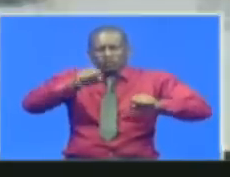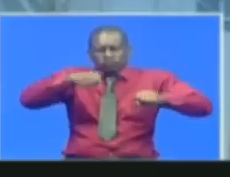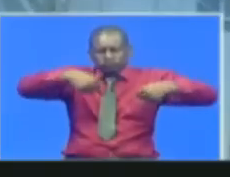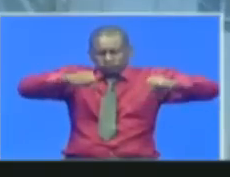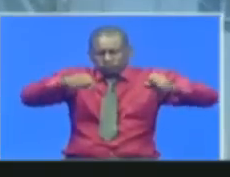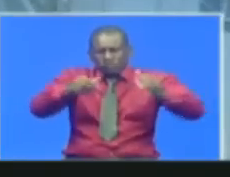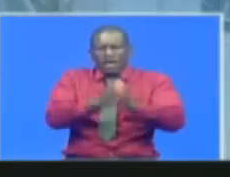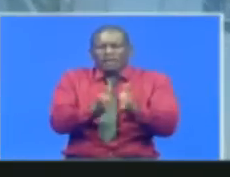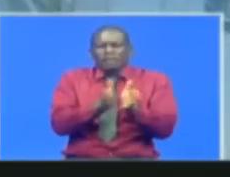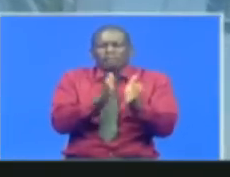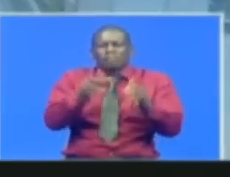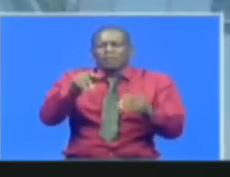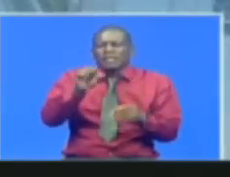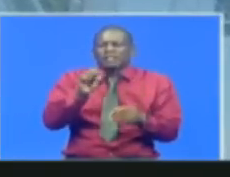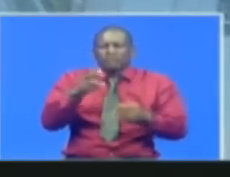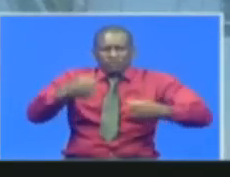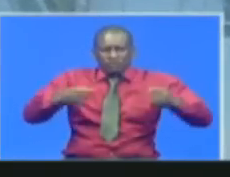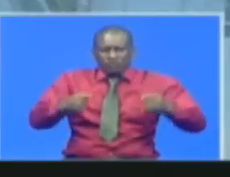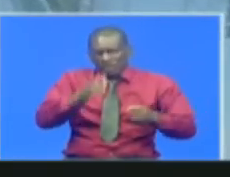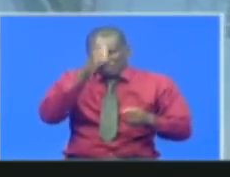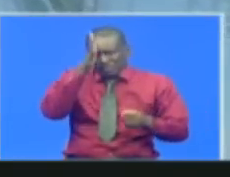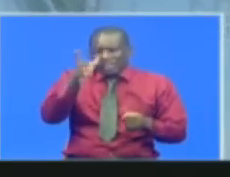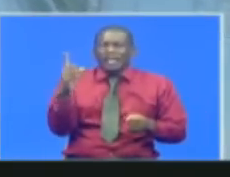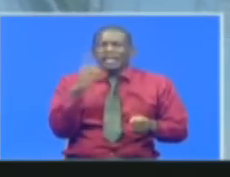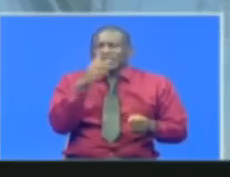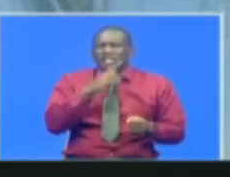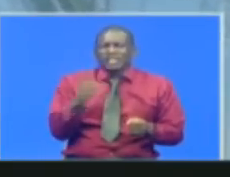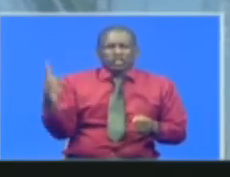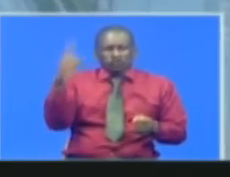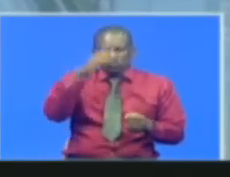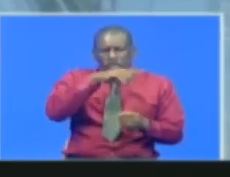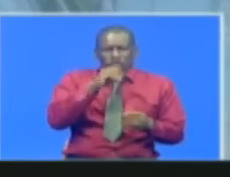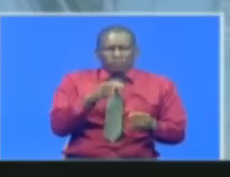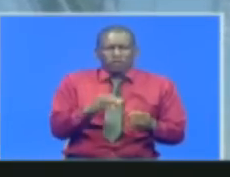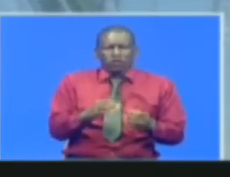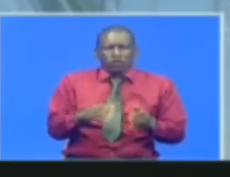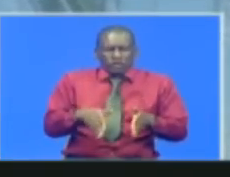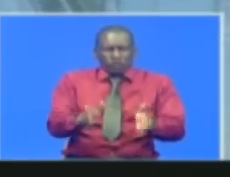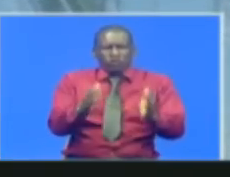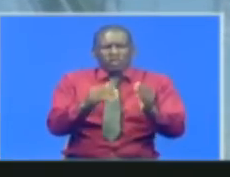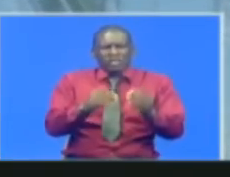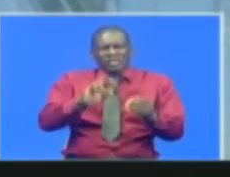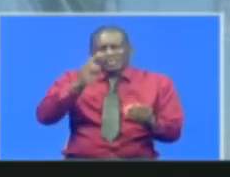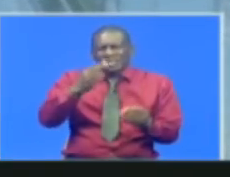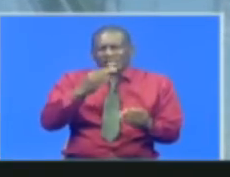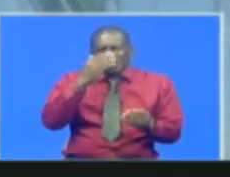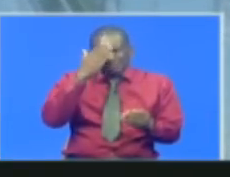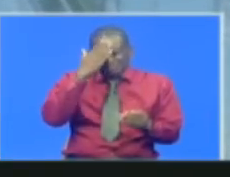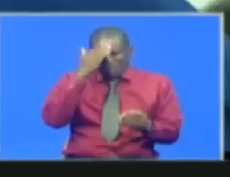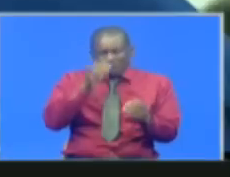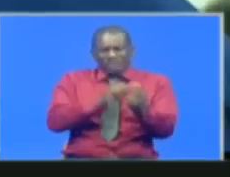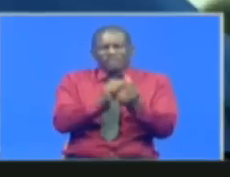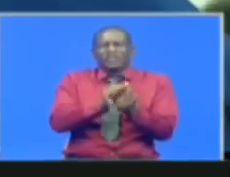vehicles. Sunday proved to be the most dangerous day to be on the road last year, followed by Monday, Friday, and